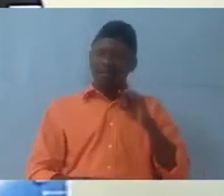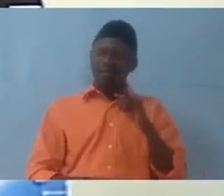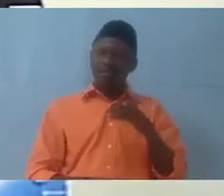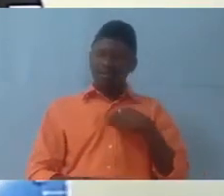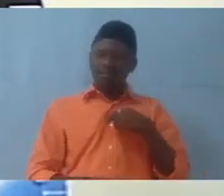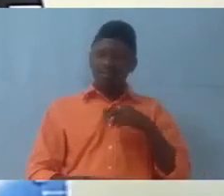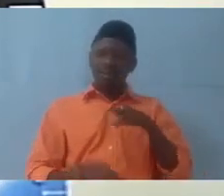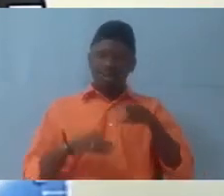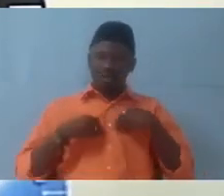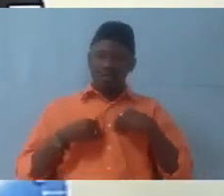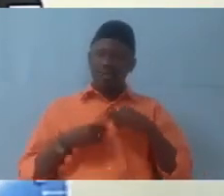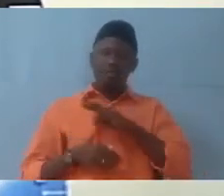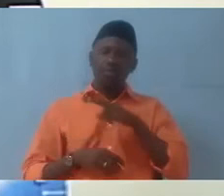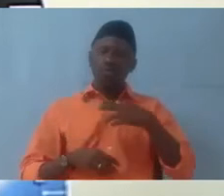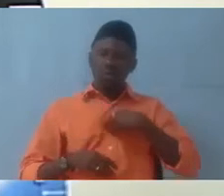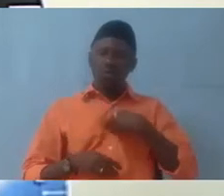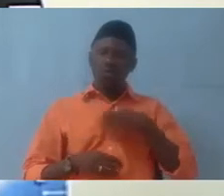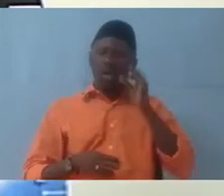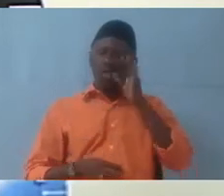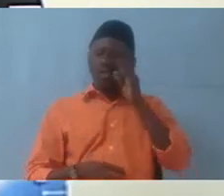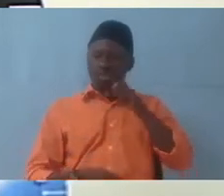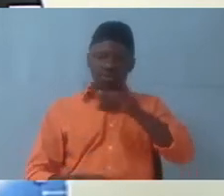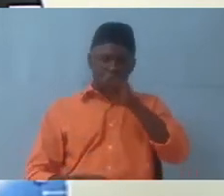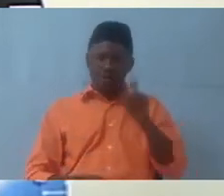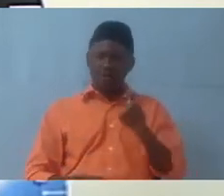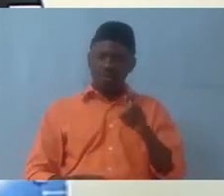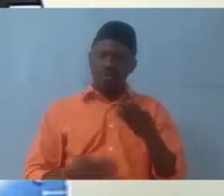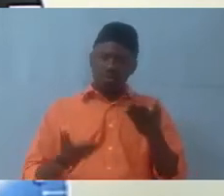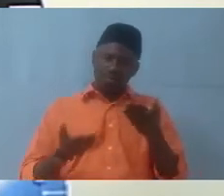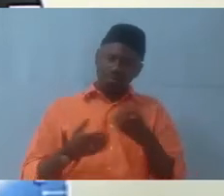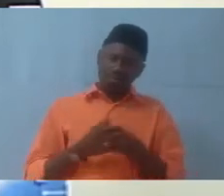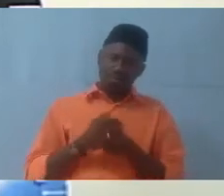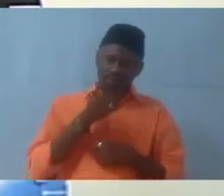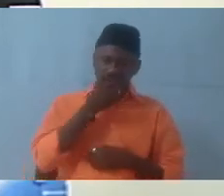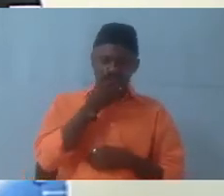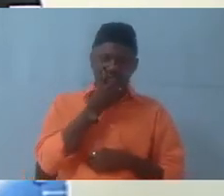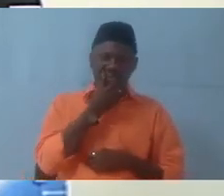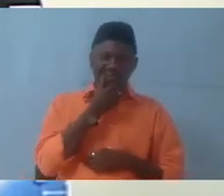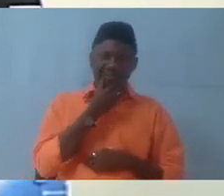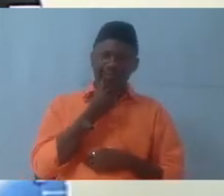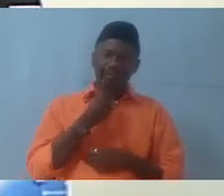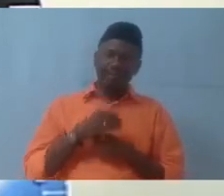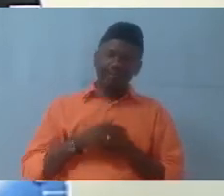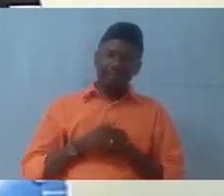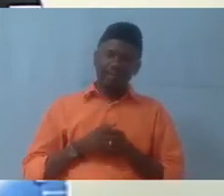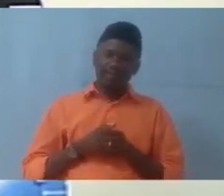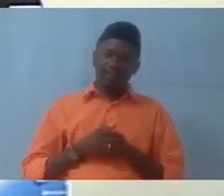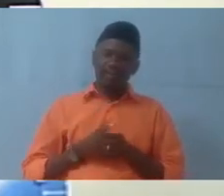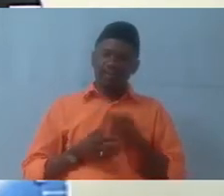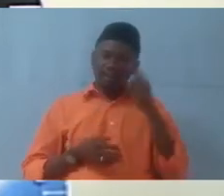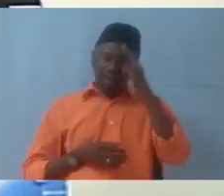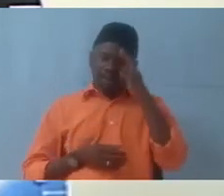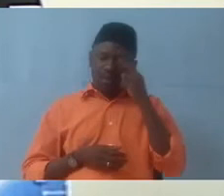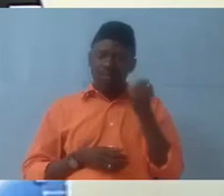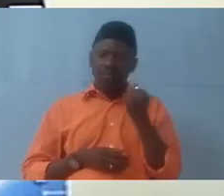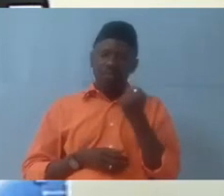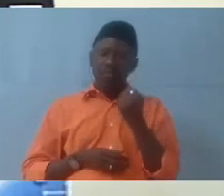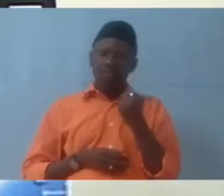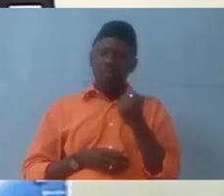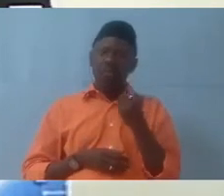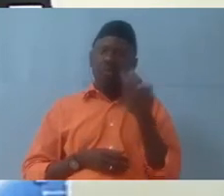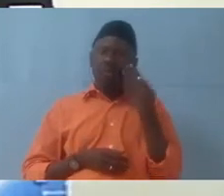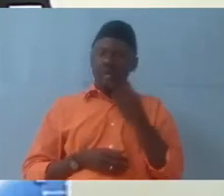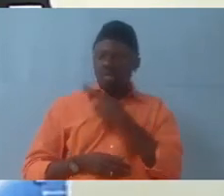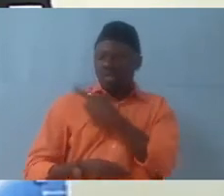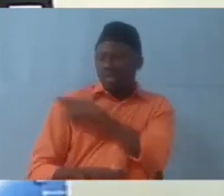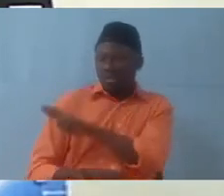If you will permit me, I may not want to answer the question. Bu fekke ne mun nga ma may buguma tontu laccé bobu. The reason being I had been when I